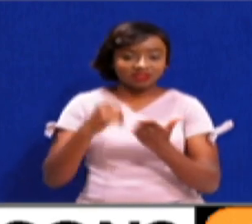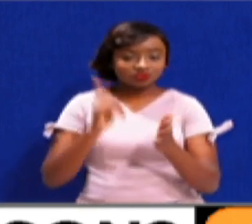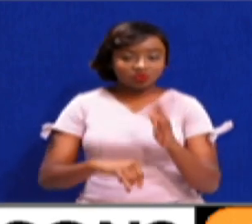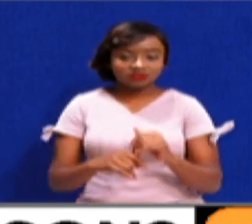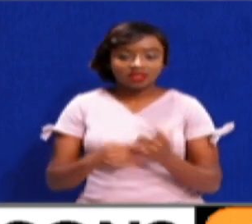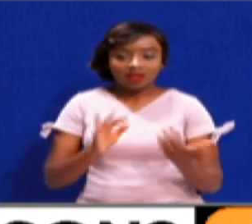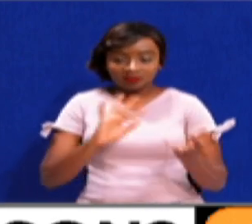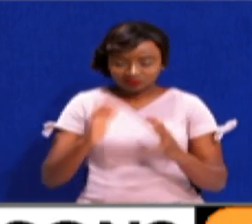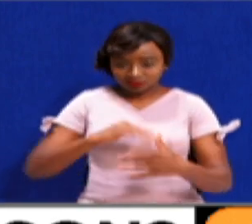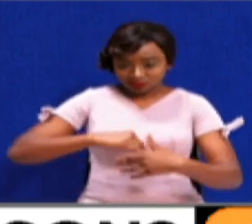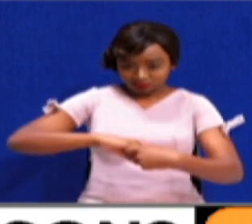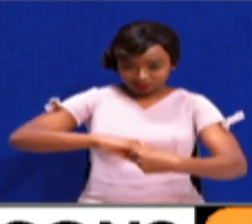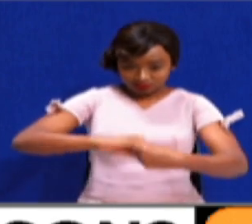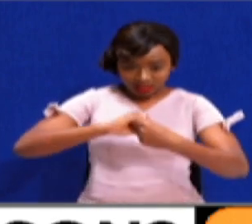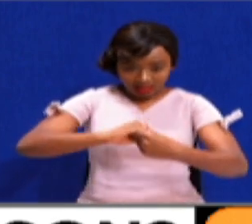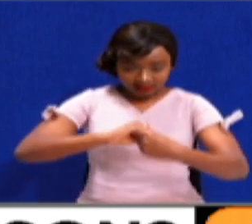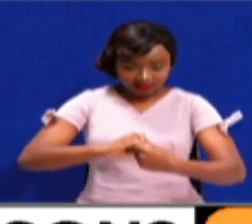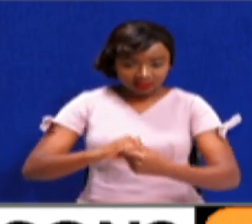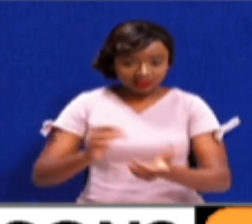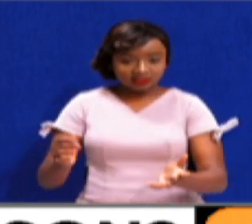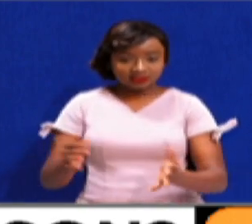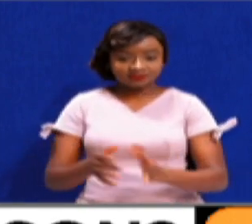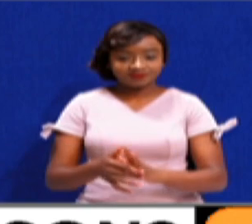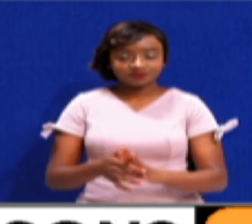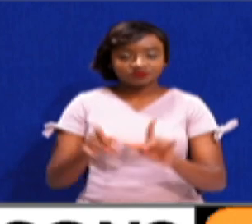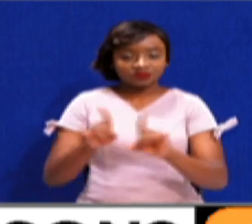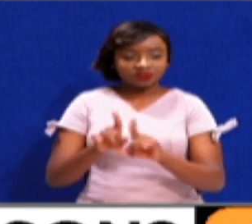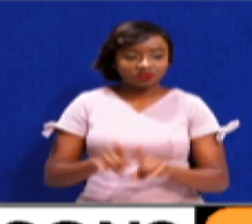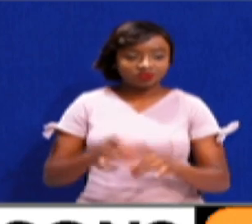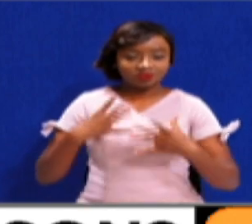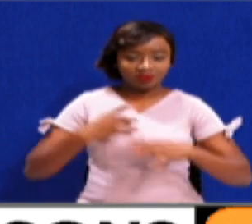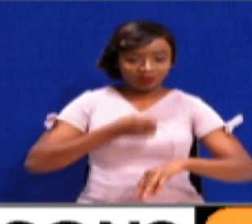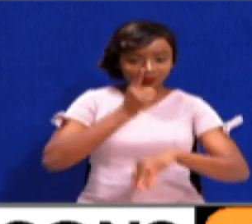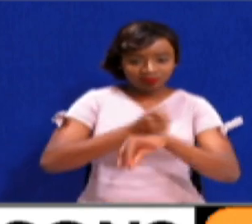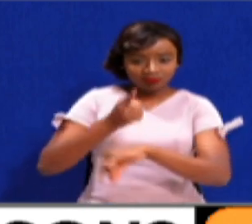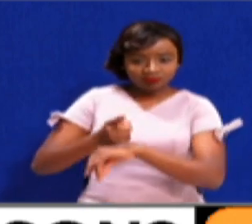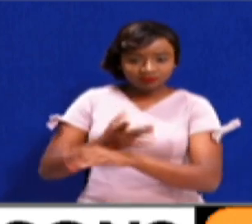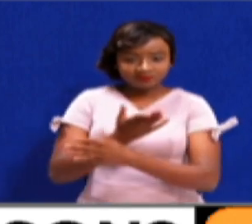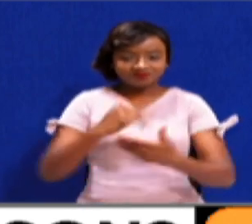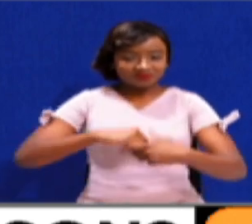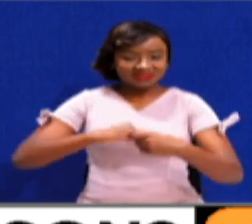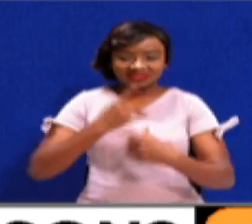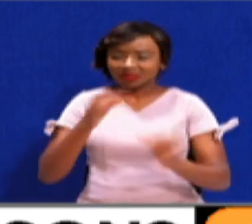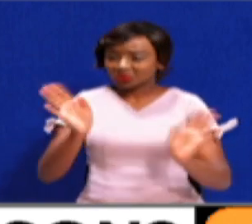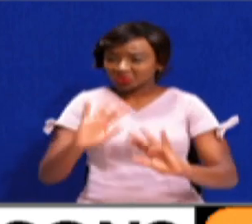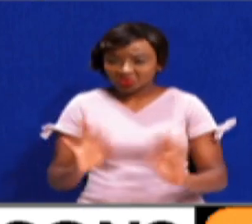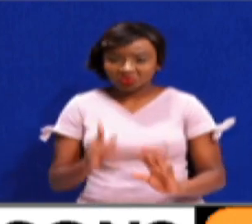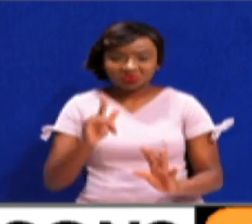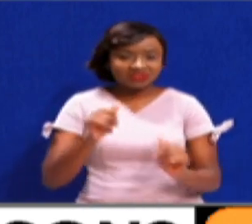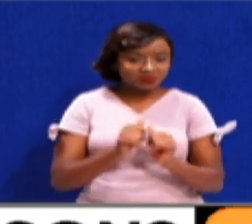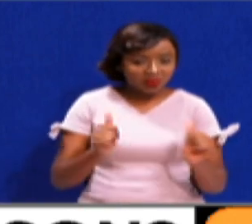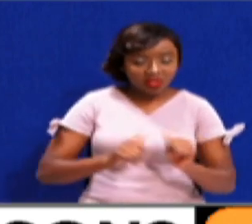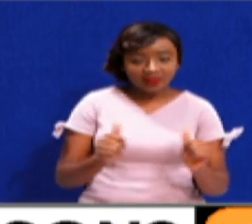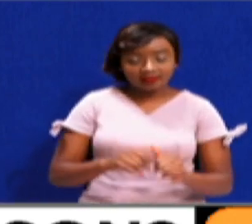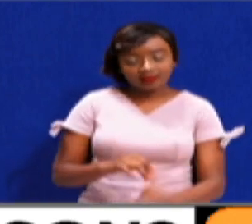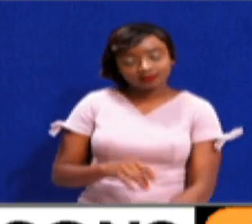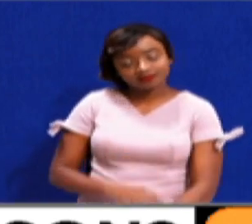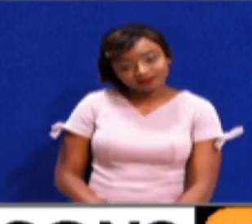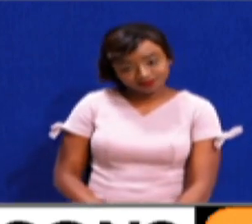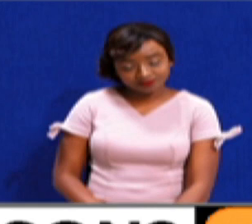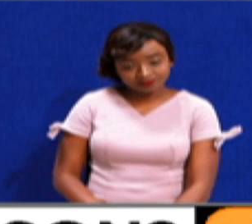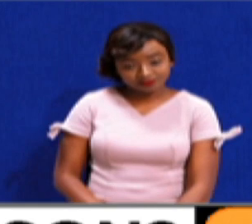you know, the handshake and, you know, the chief whip threatening the handshake and now saying, no, you know what, the handshake is fine. And